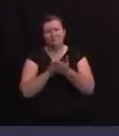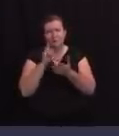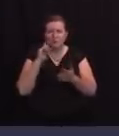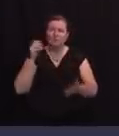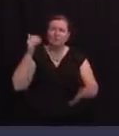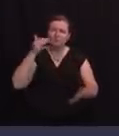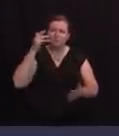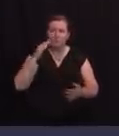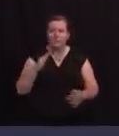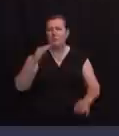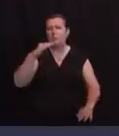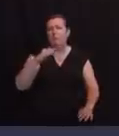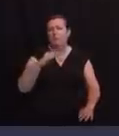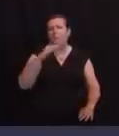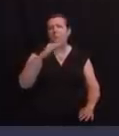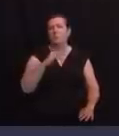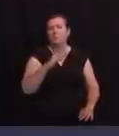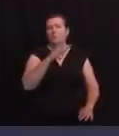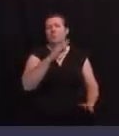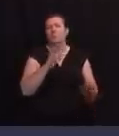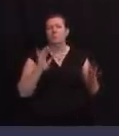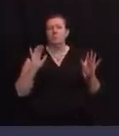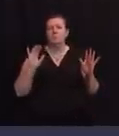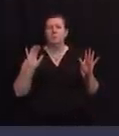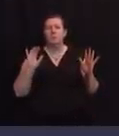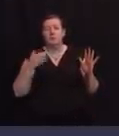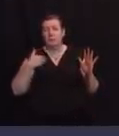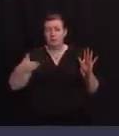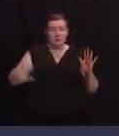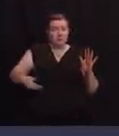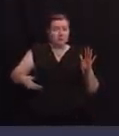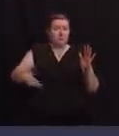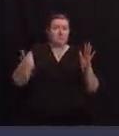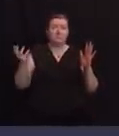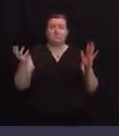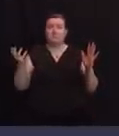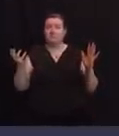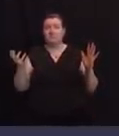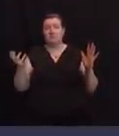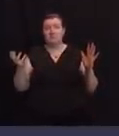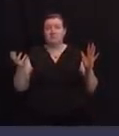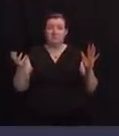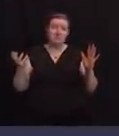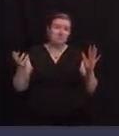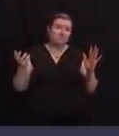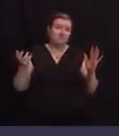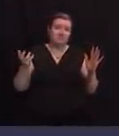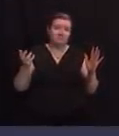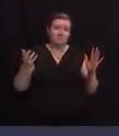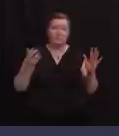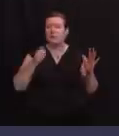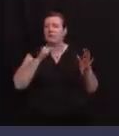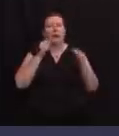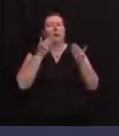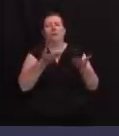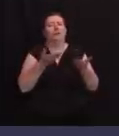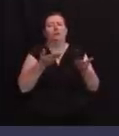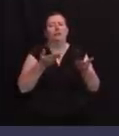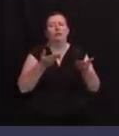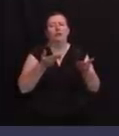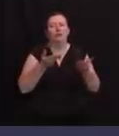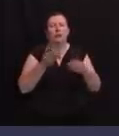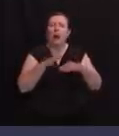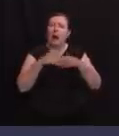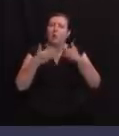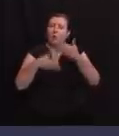don't want to preempt Ed's answer, my gut is that if that's true, we're not there yet. Getting there, but not there yet. And I think,